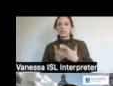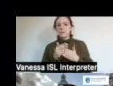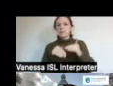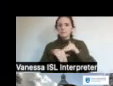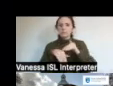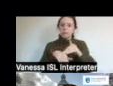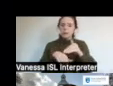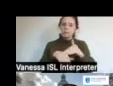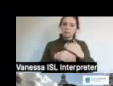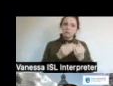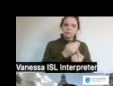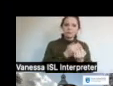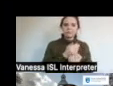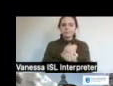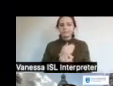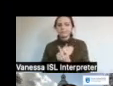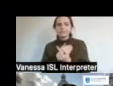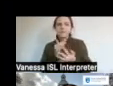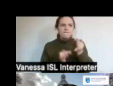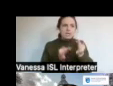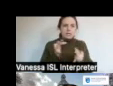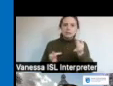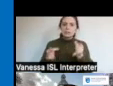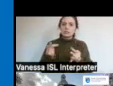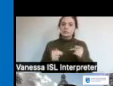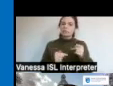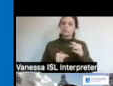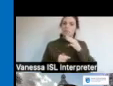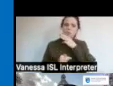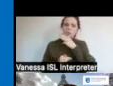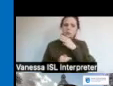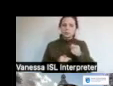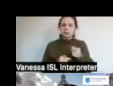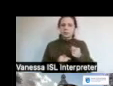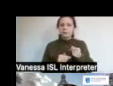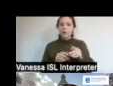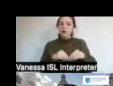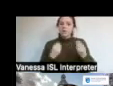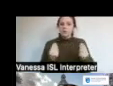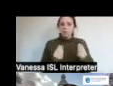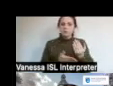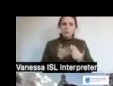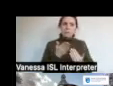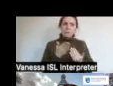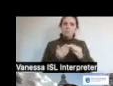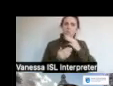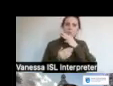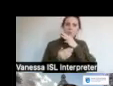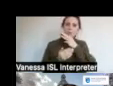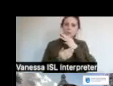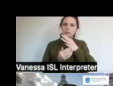arisen through the findings are really quite important and offer some really important insights, I suppose, into